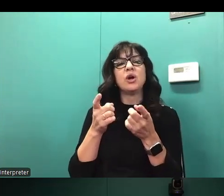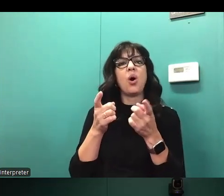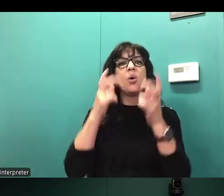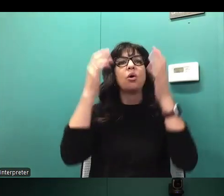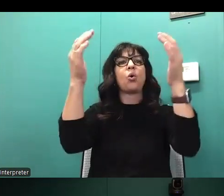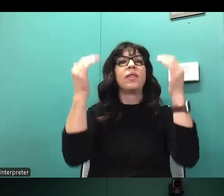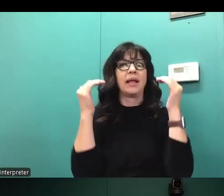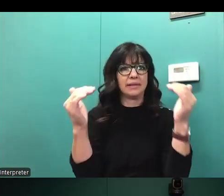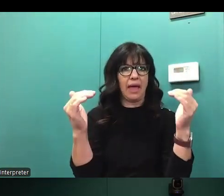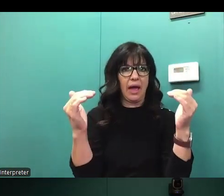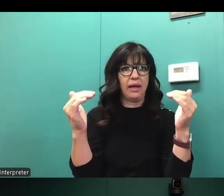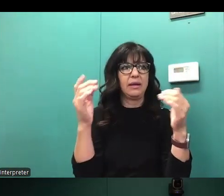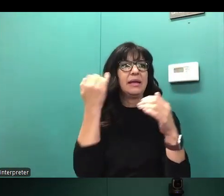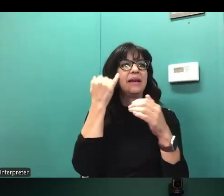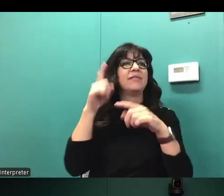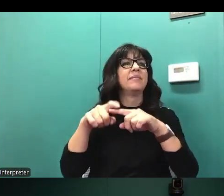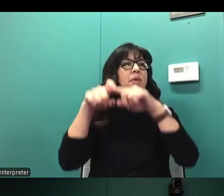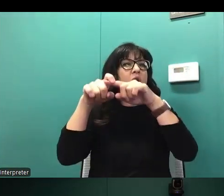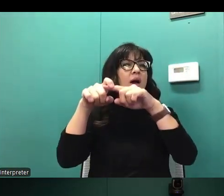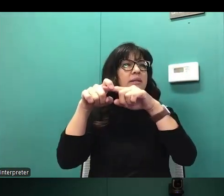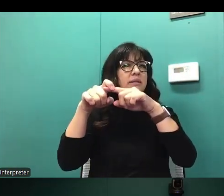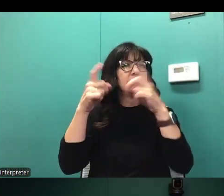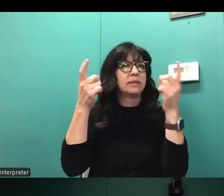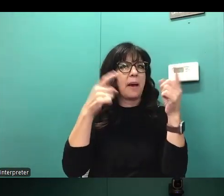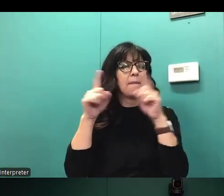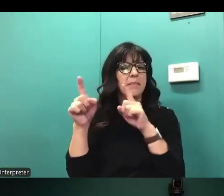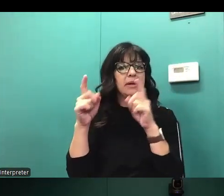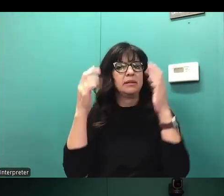the next line when there's that pause. And that would be the